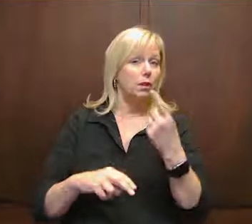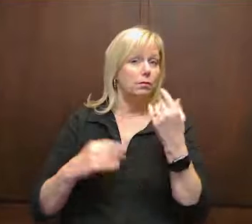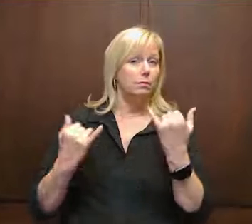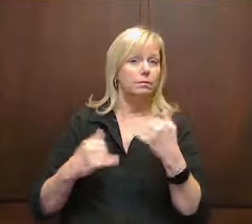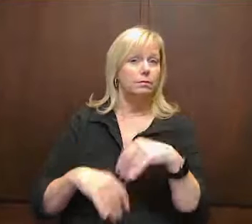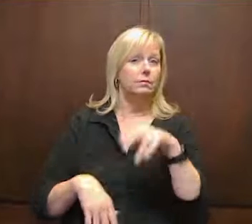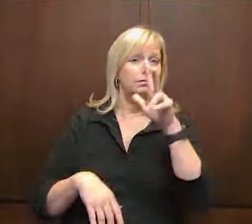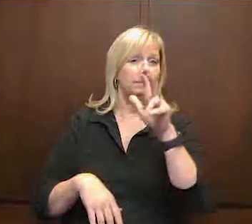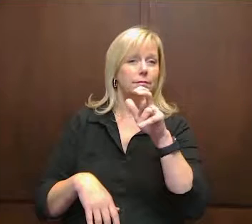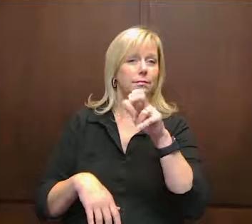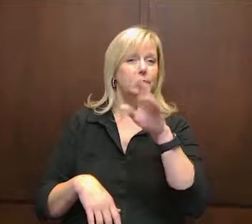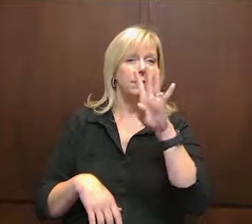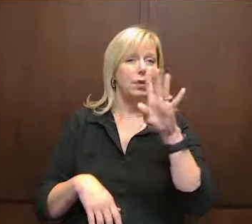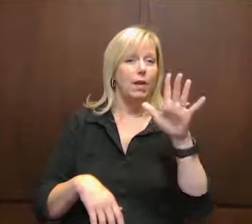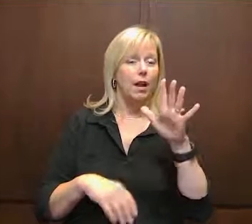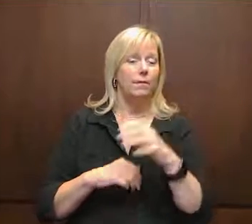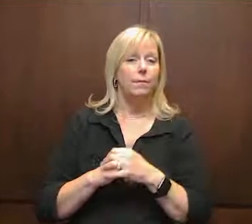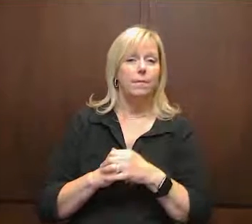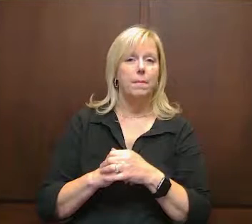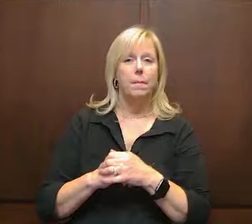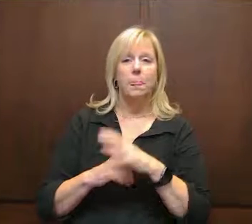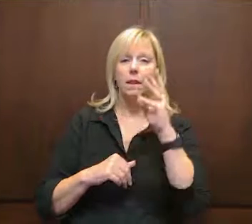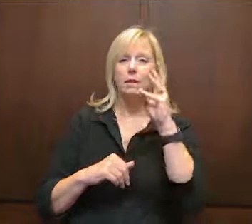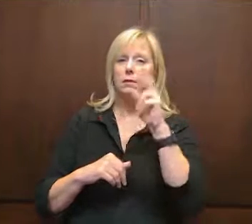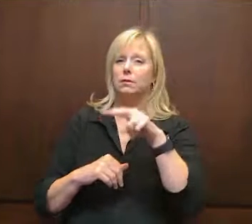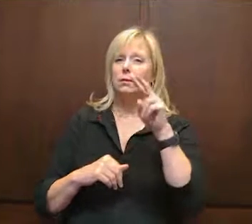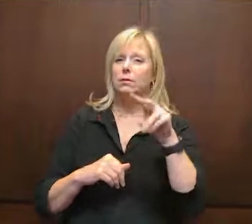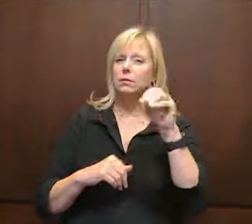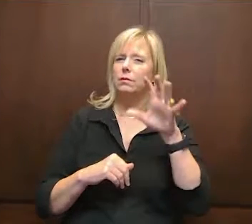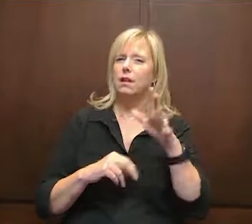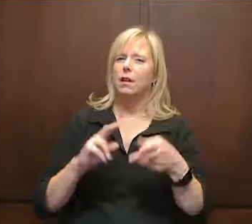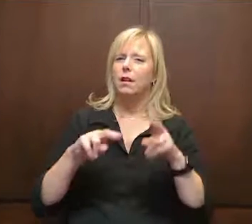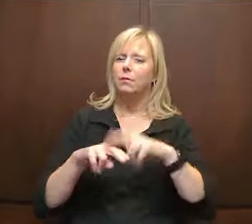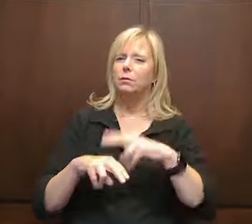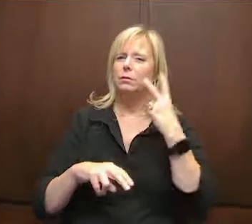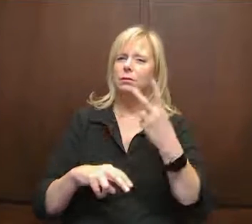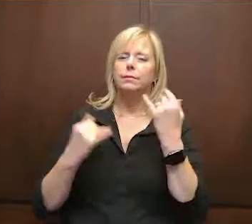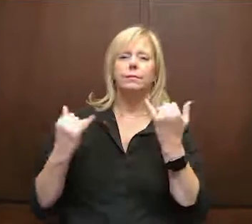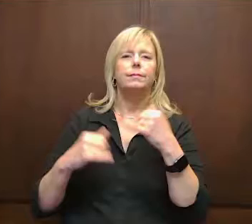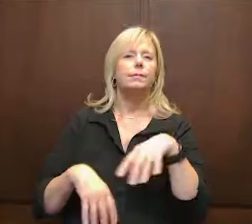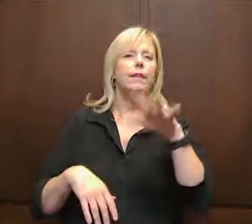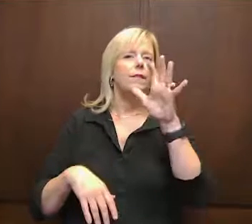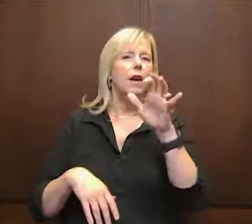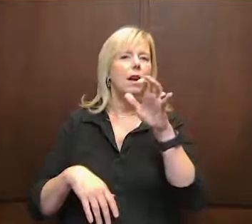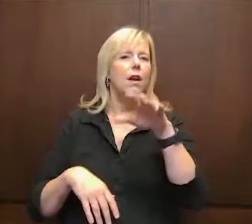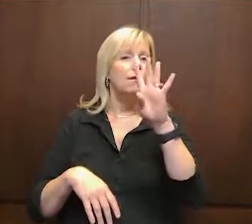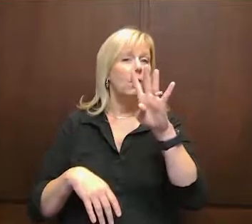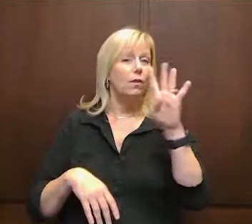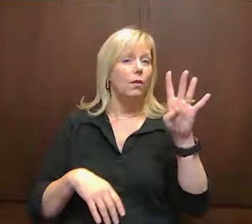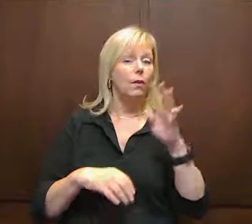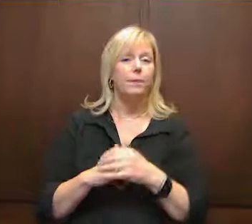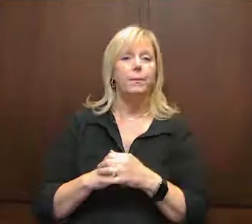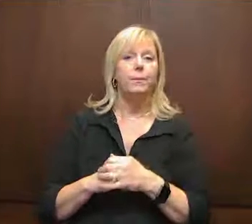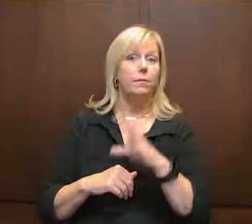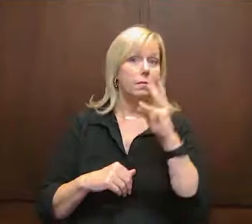to 345. 62205 up 2 to